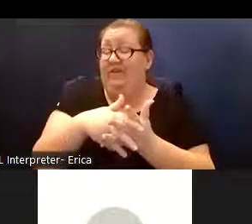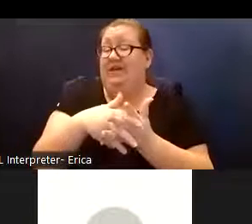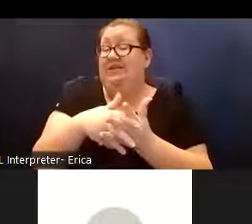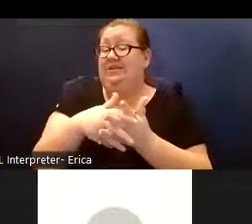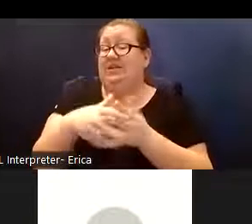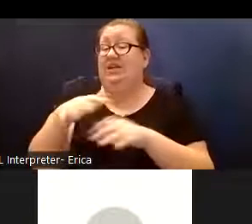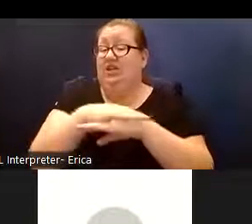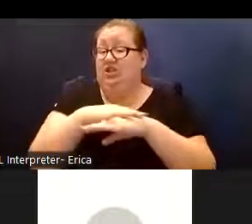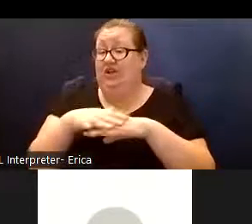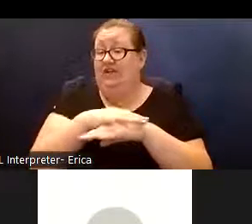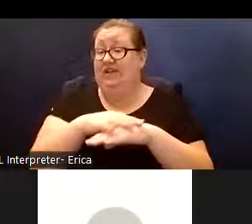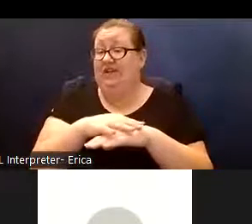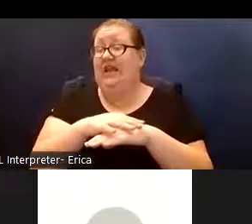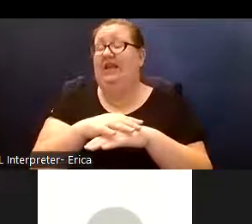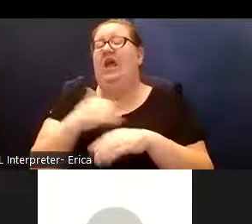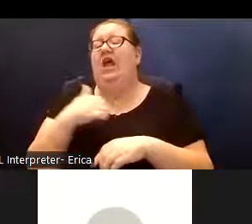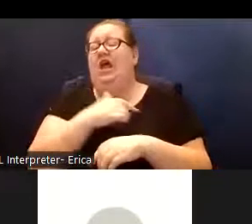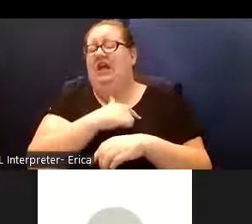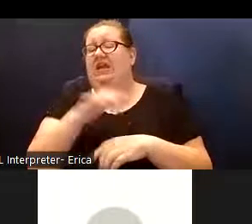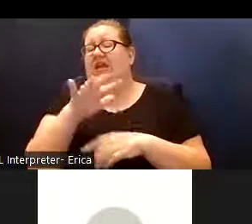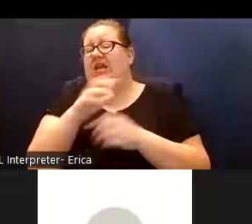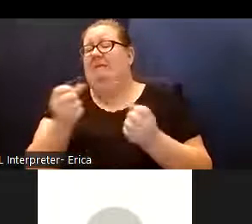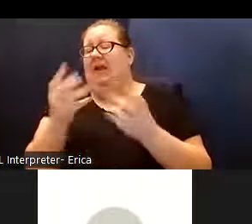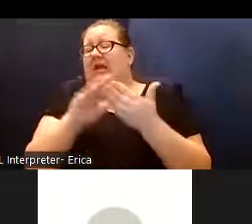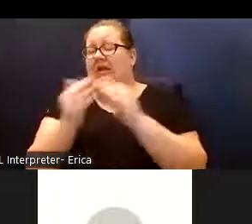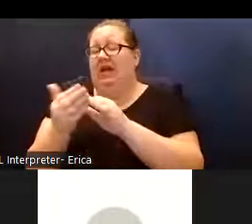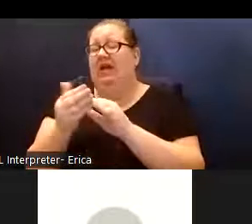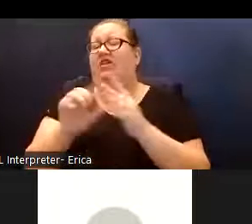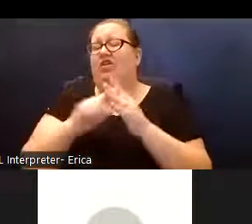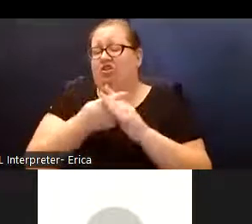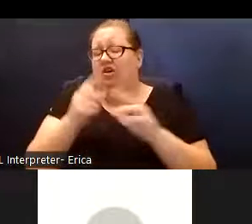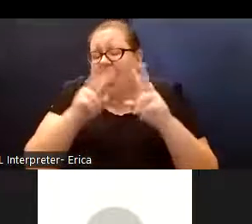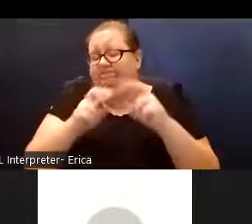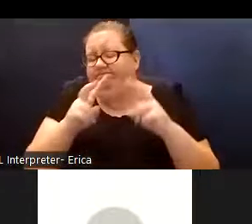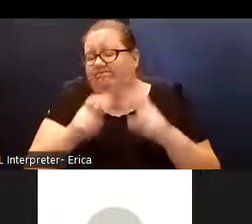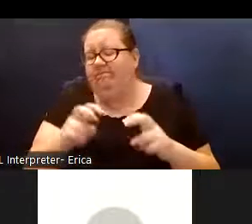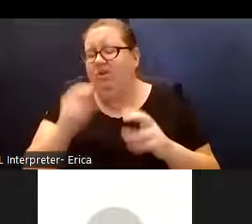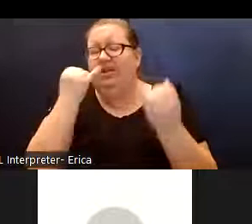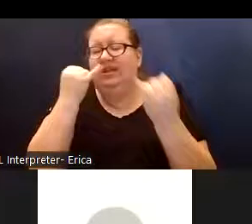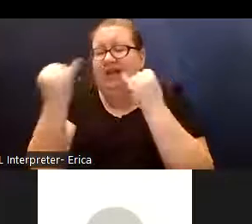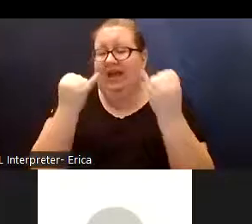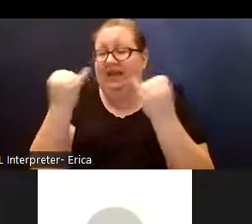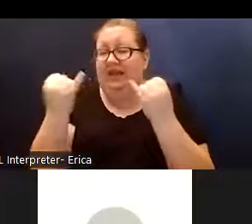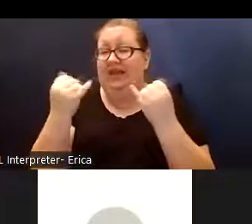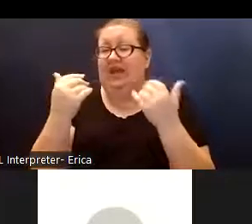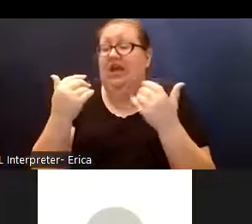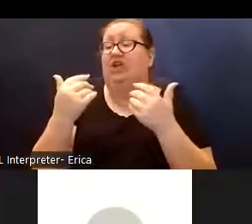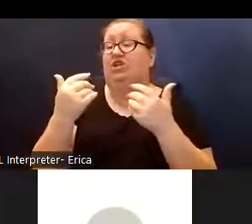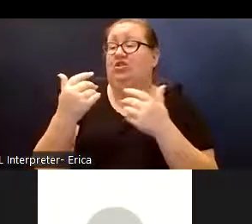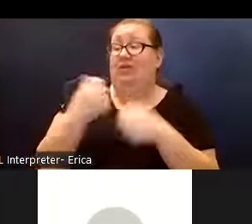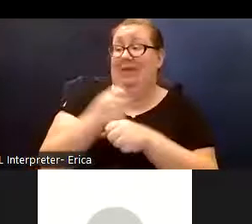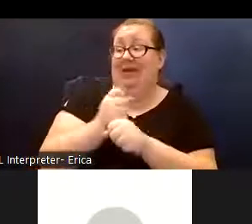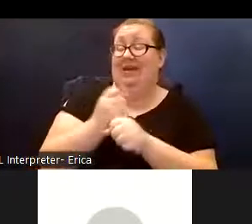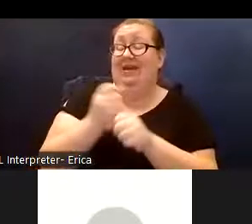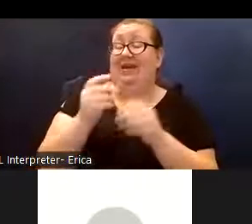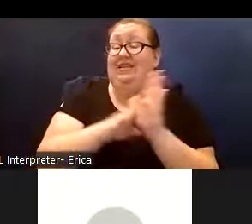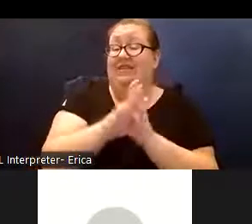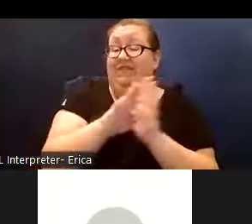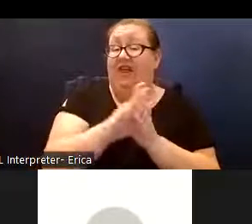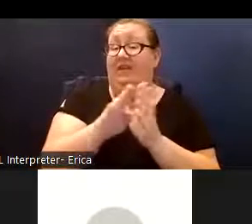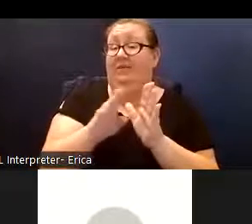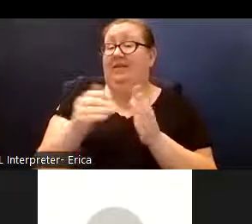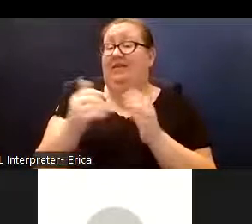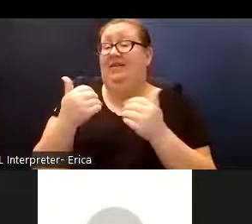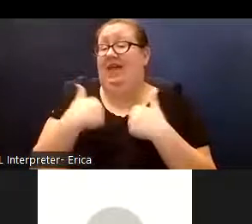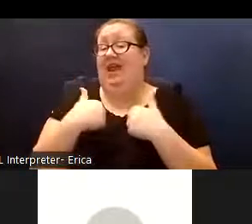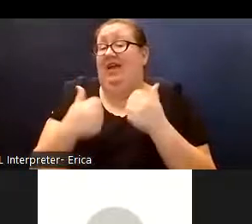started looking into the idea, which would allow the city to hold developments that contribute most to flooding financially responsible for